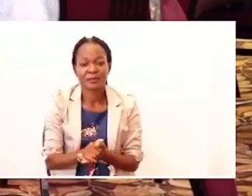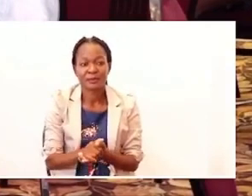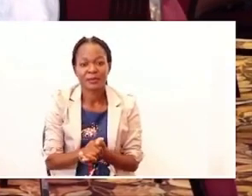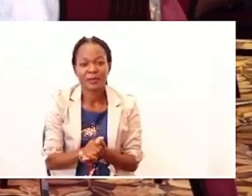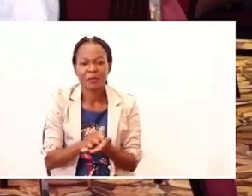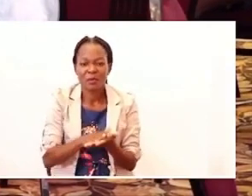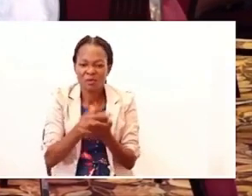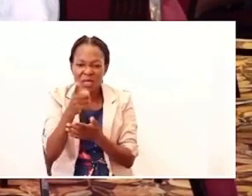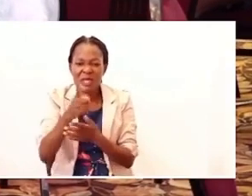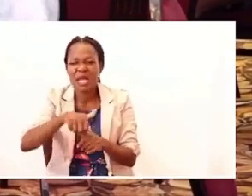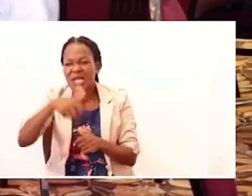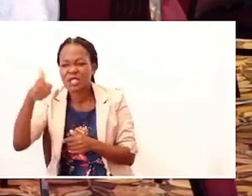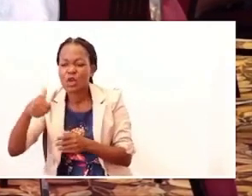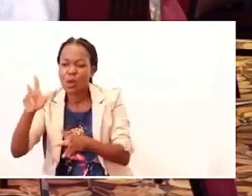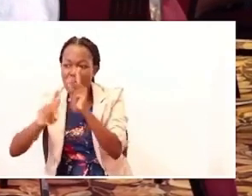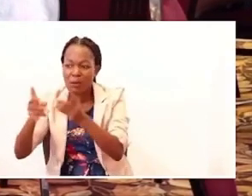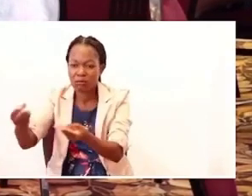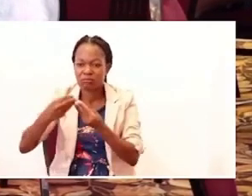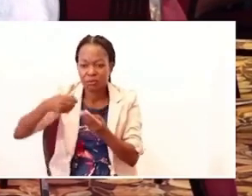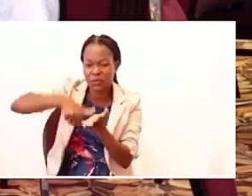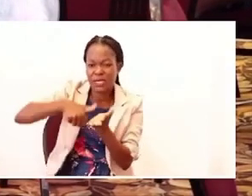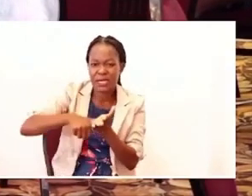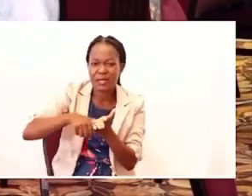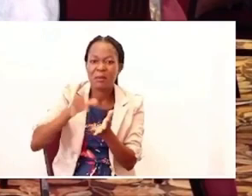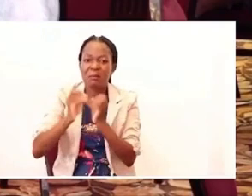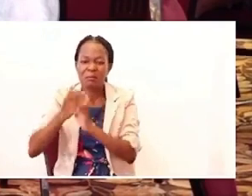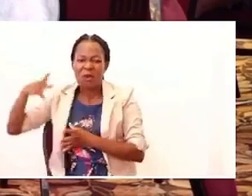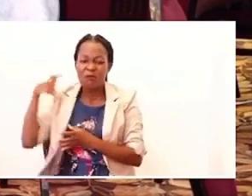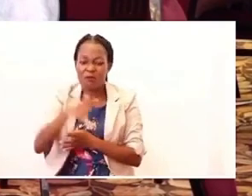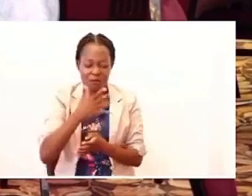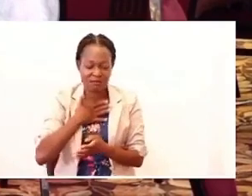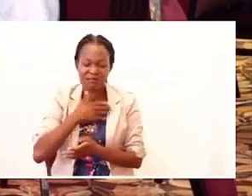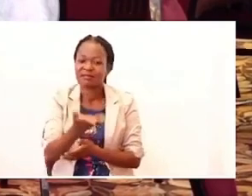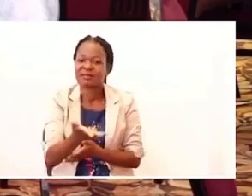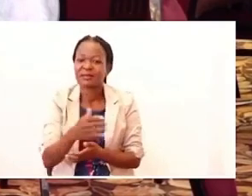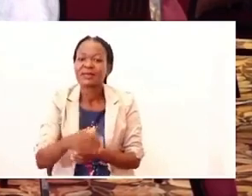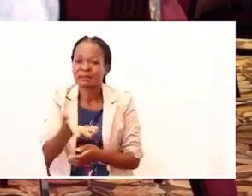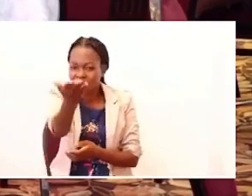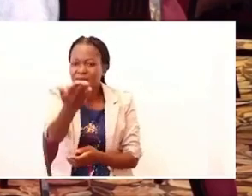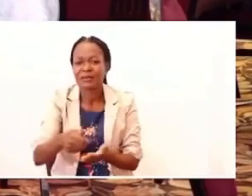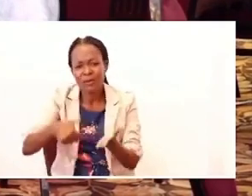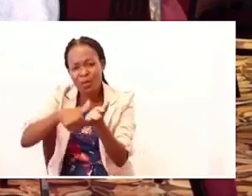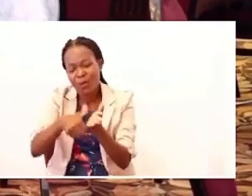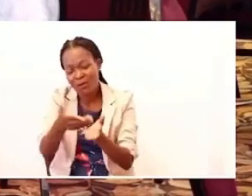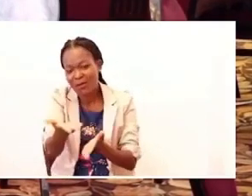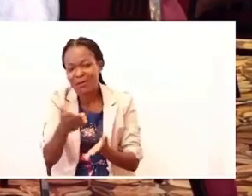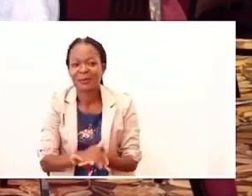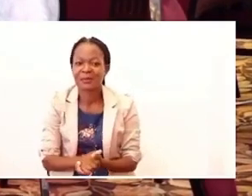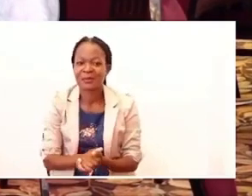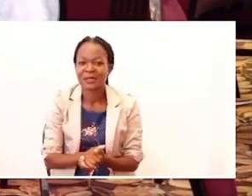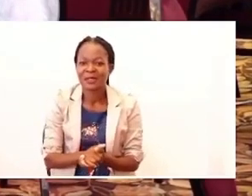external debtors come to us and impose on us to borrow